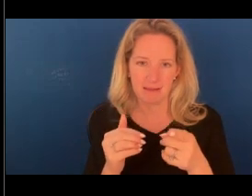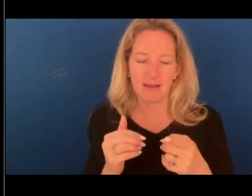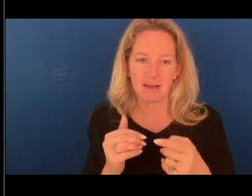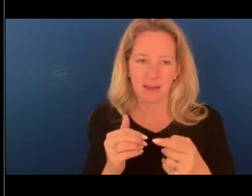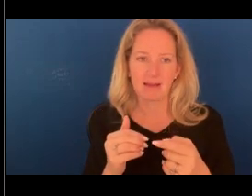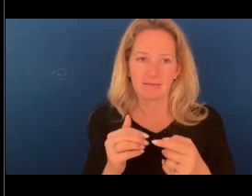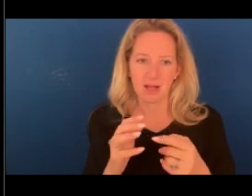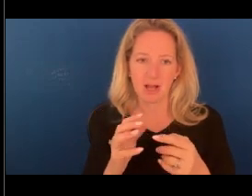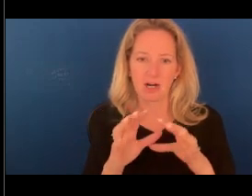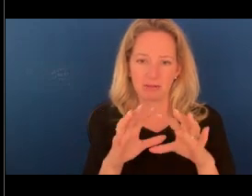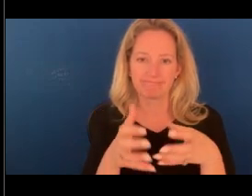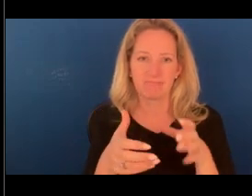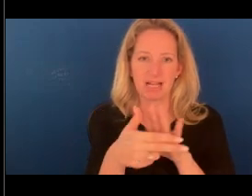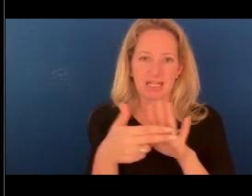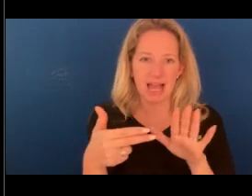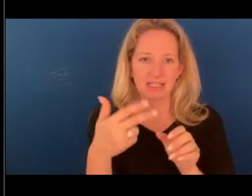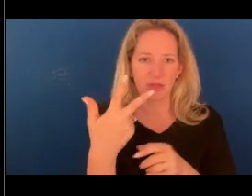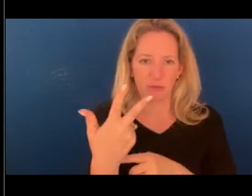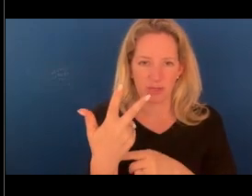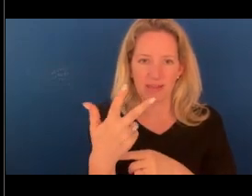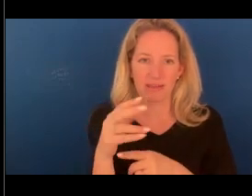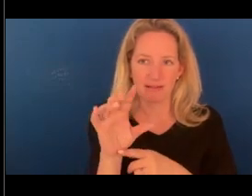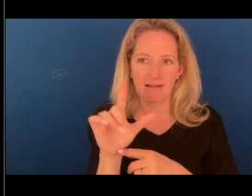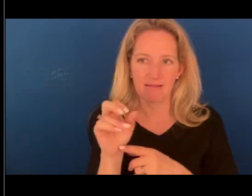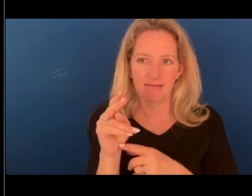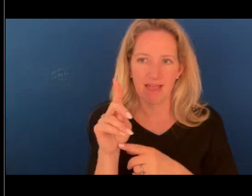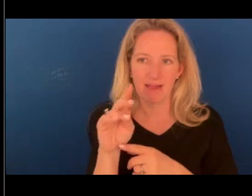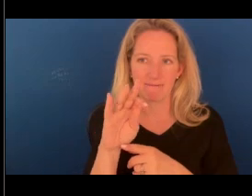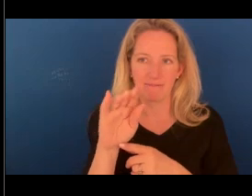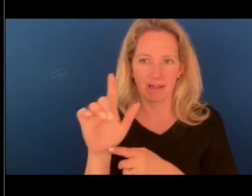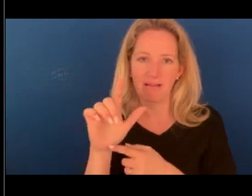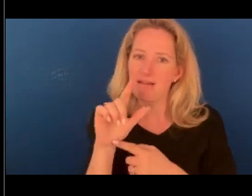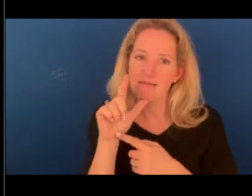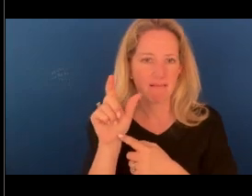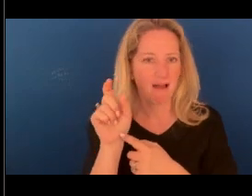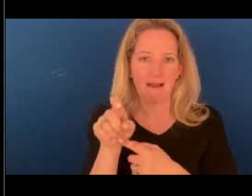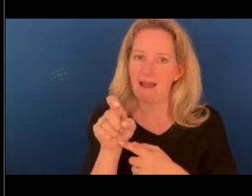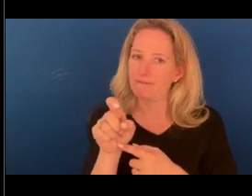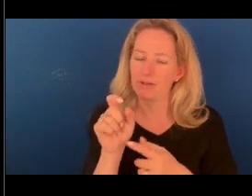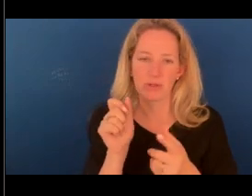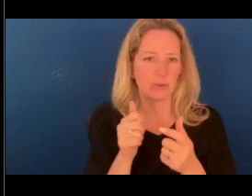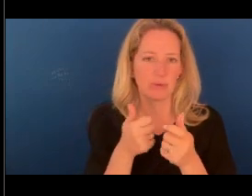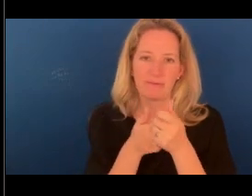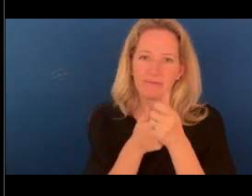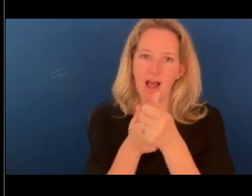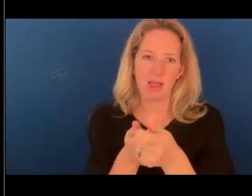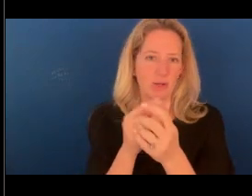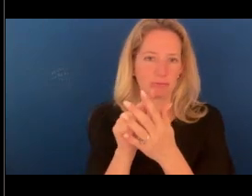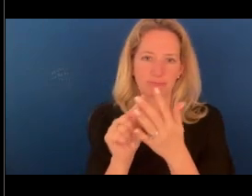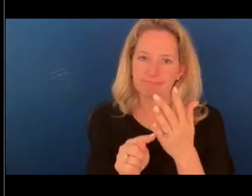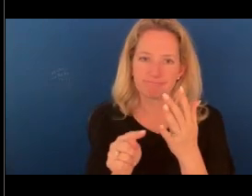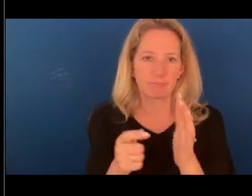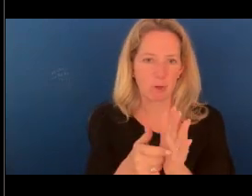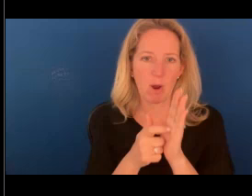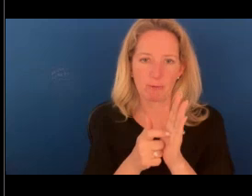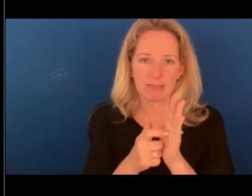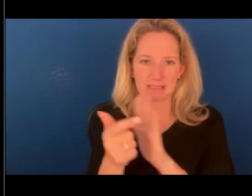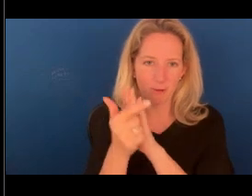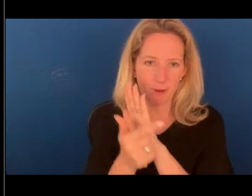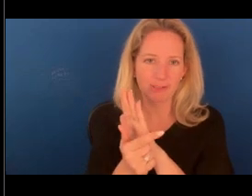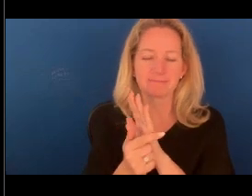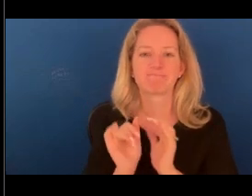being a class 3 landfill, not needing to follow these requirements. So I reached out to folks in the community and kind of figured out what is